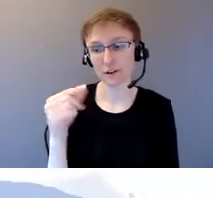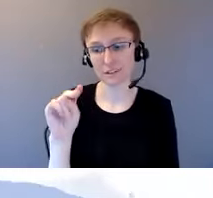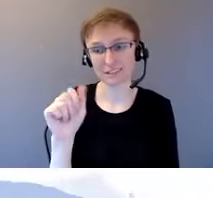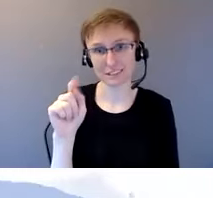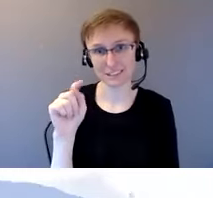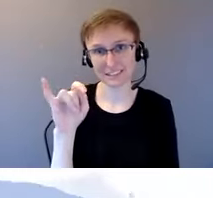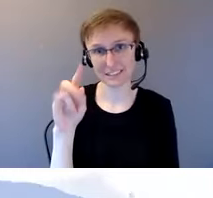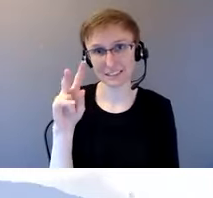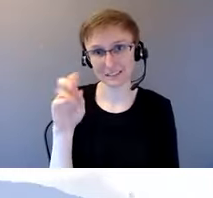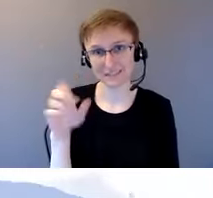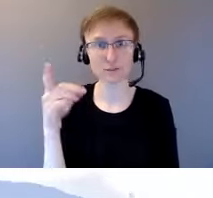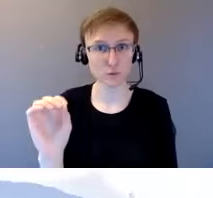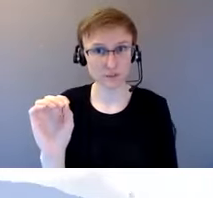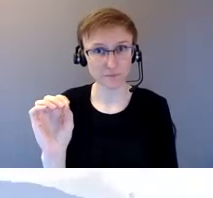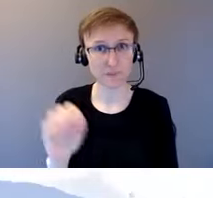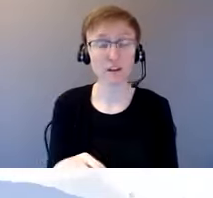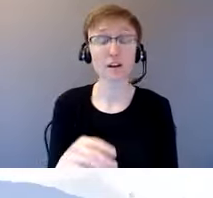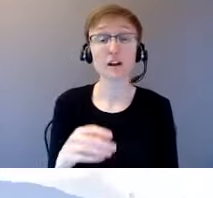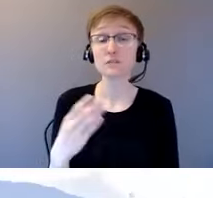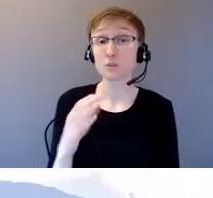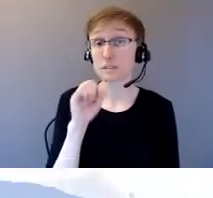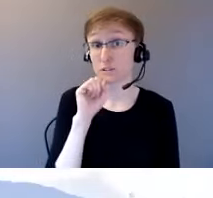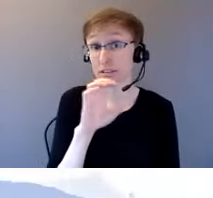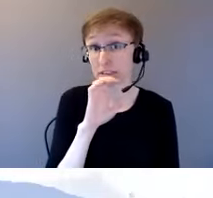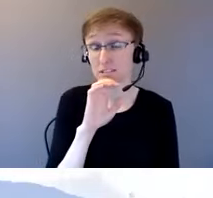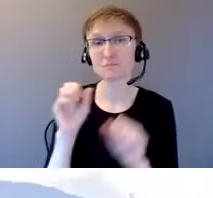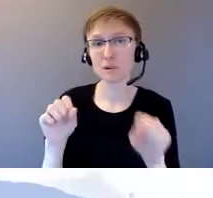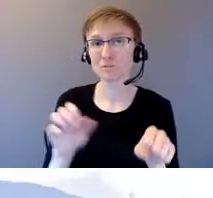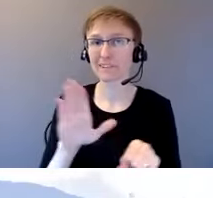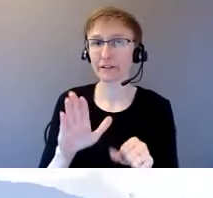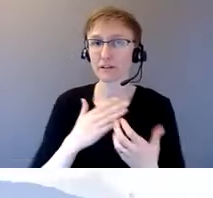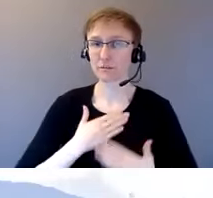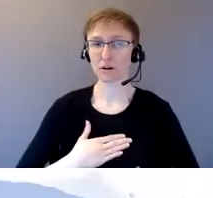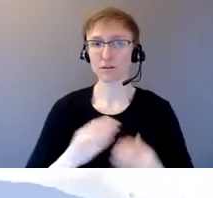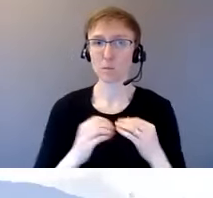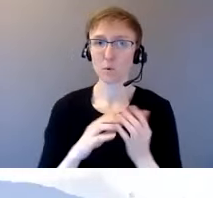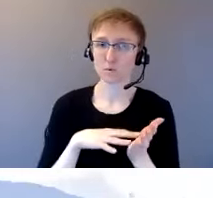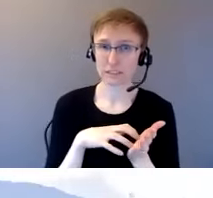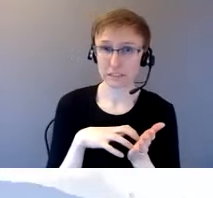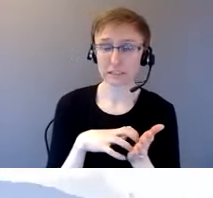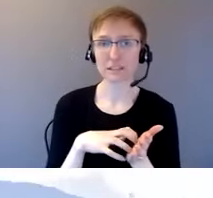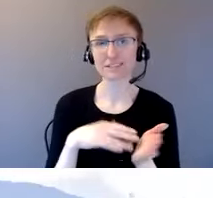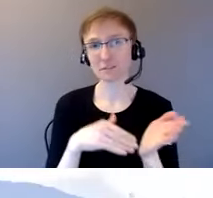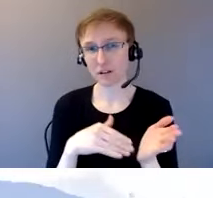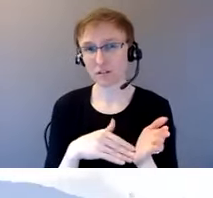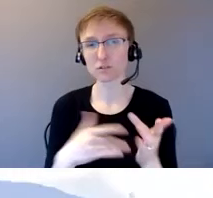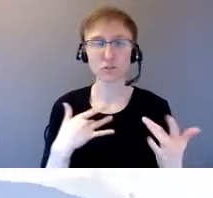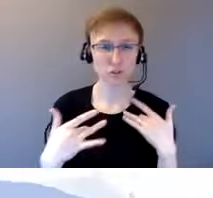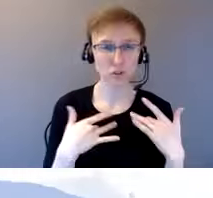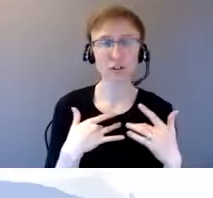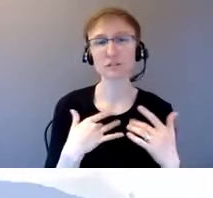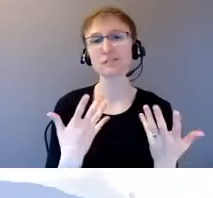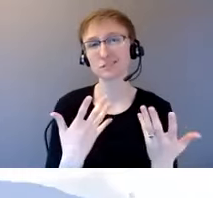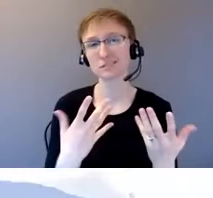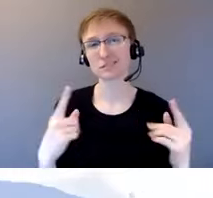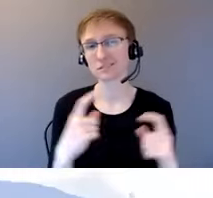means working with people who might be more medically unwell or frail. So we kind of also have some